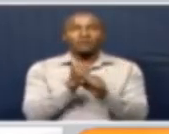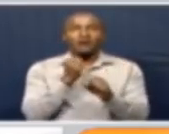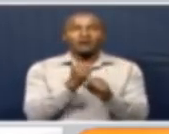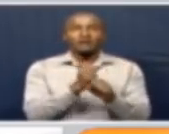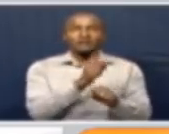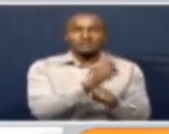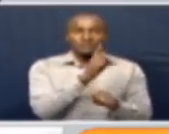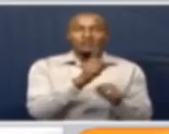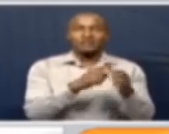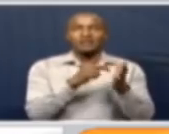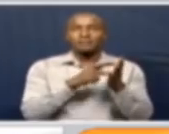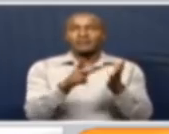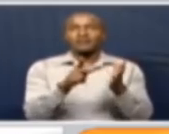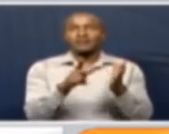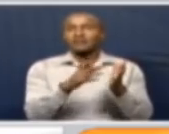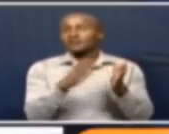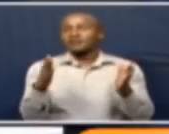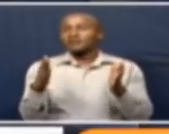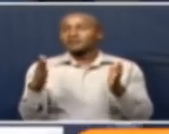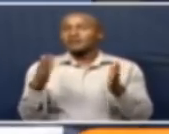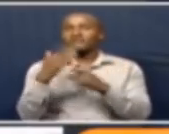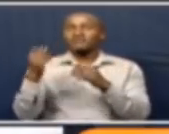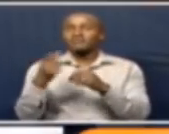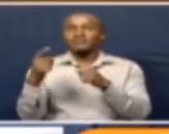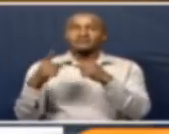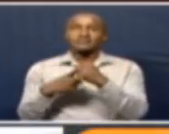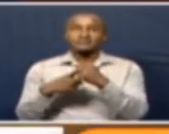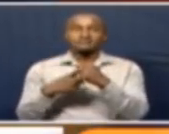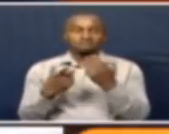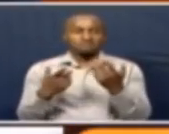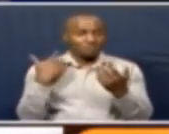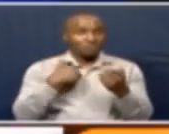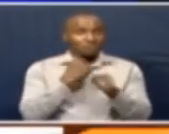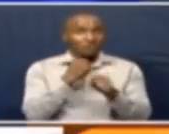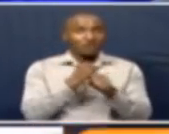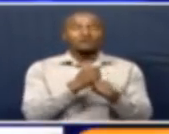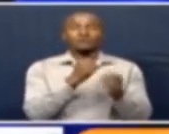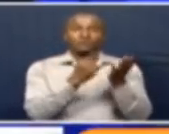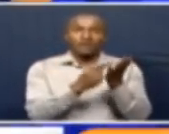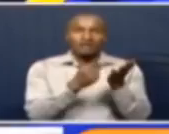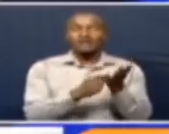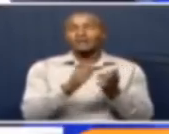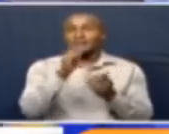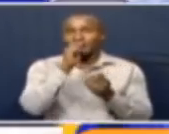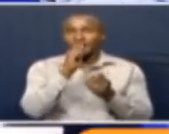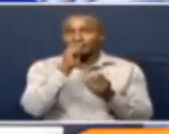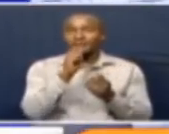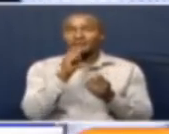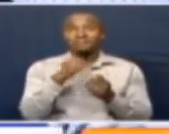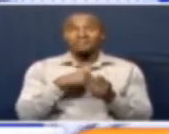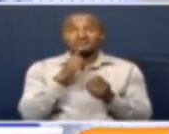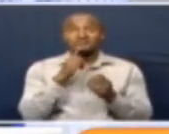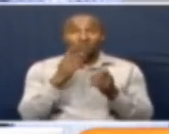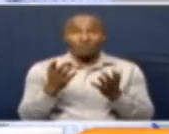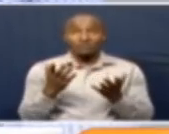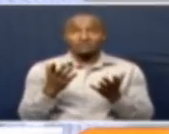then get my pay in mid of the year? I've actually worked in Uganda and I've worked in Tanzania, and what I can say